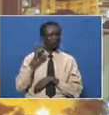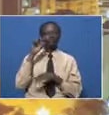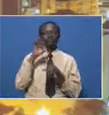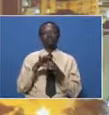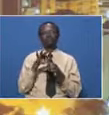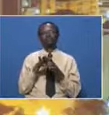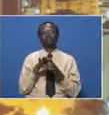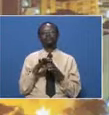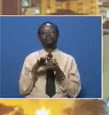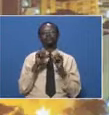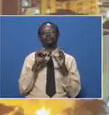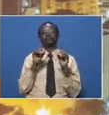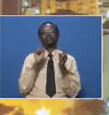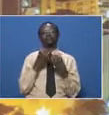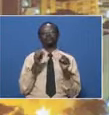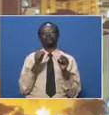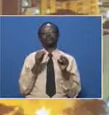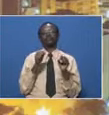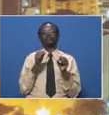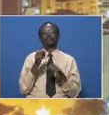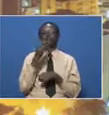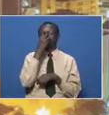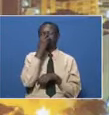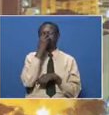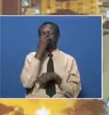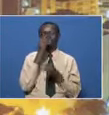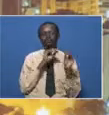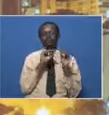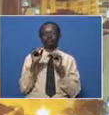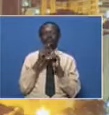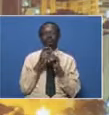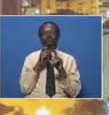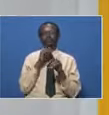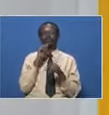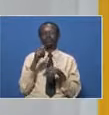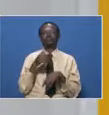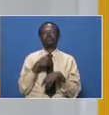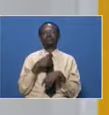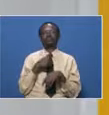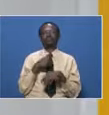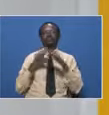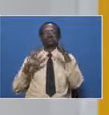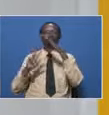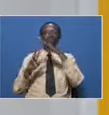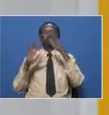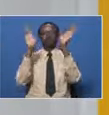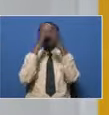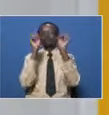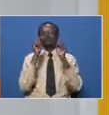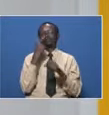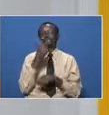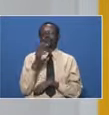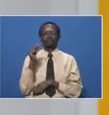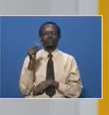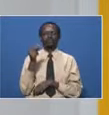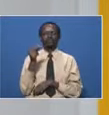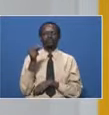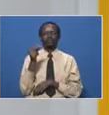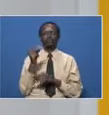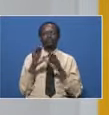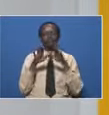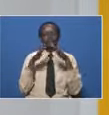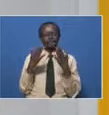that the deputy president will break away from having a deputy president who is Kikuyu. How is he going to run